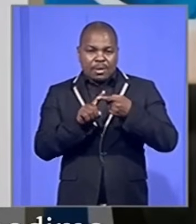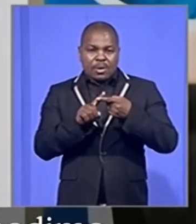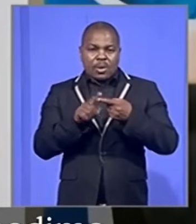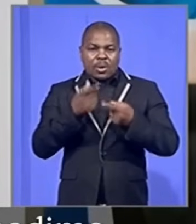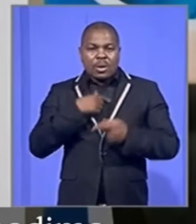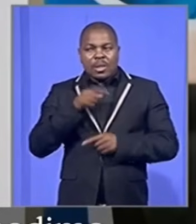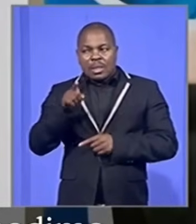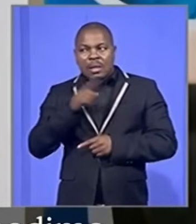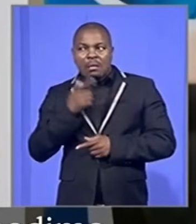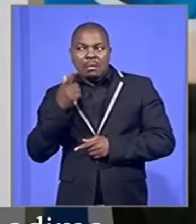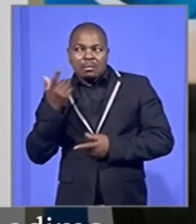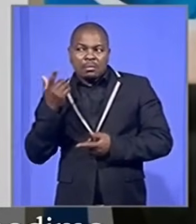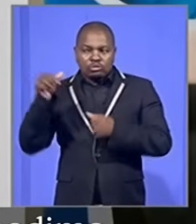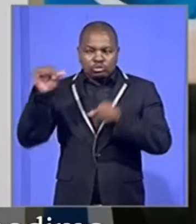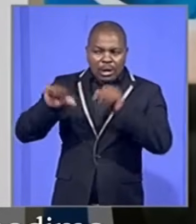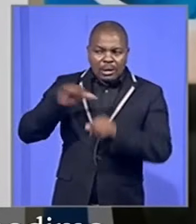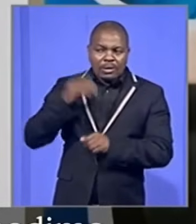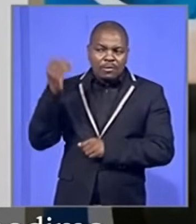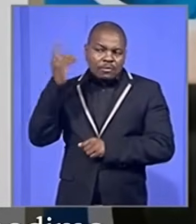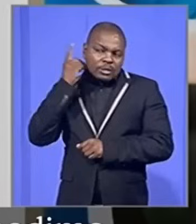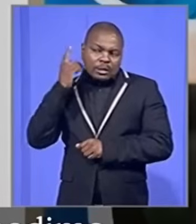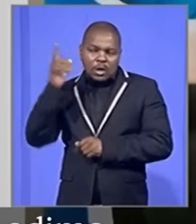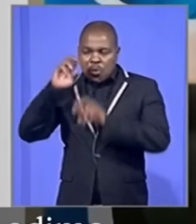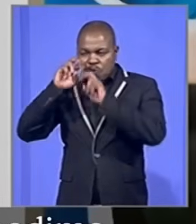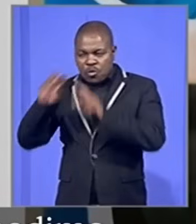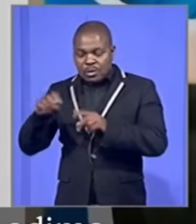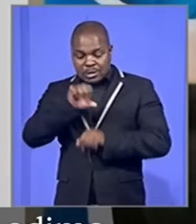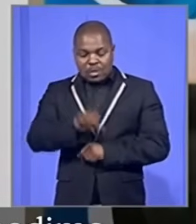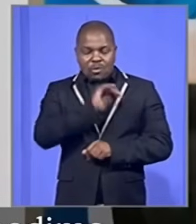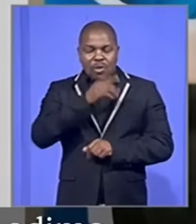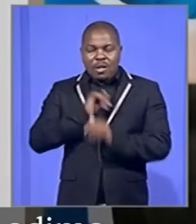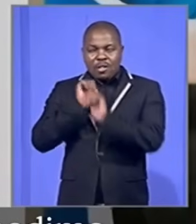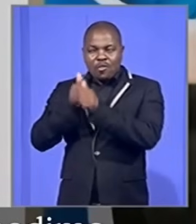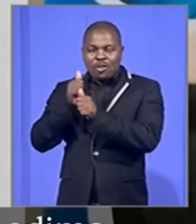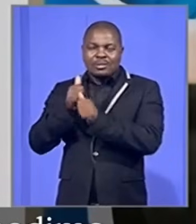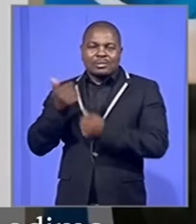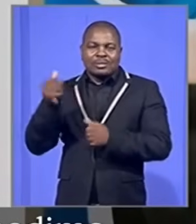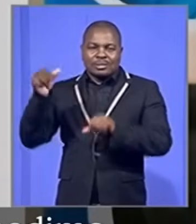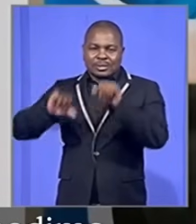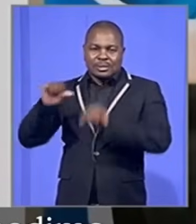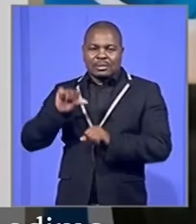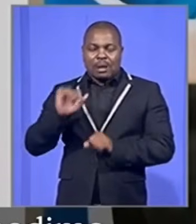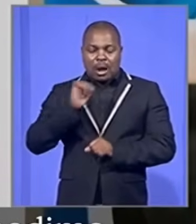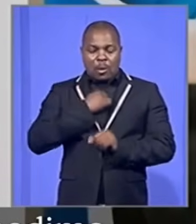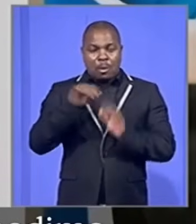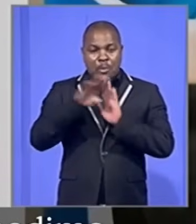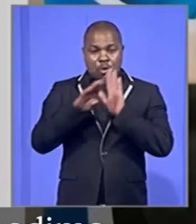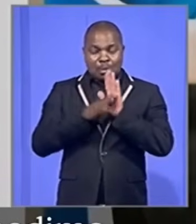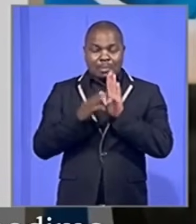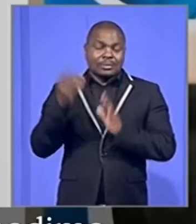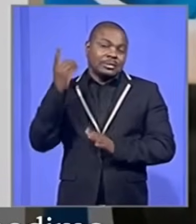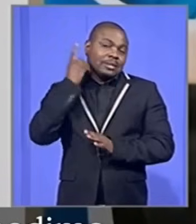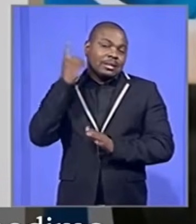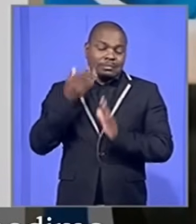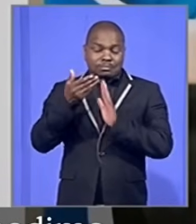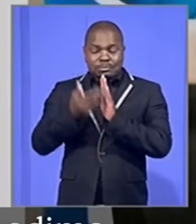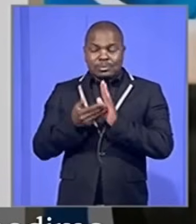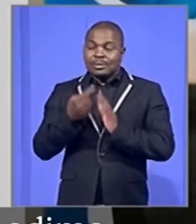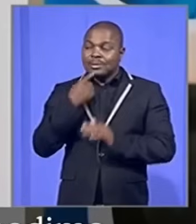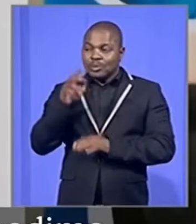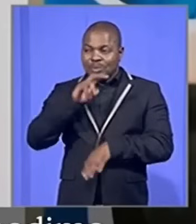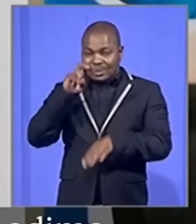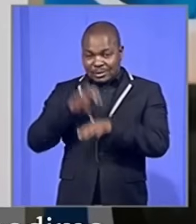and follow the data. So I think South Africa is following the science. If you look at our program data, it is showing that we do need to